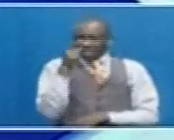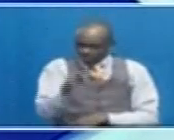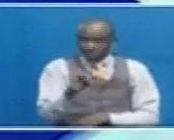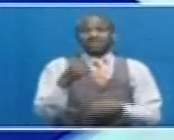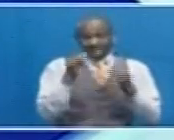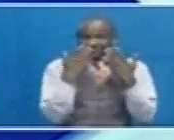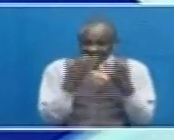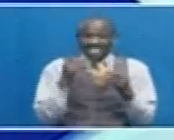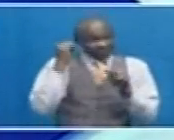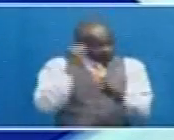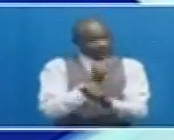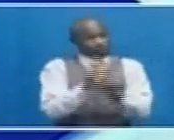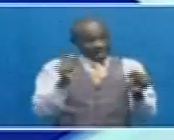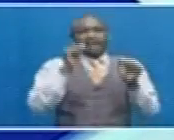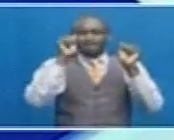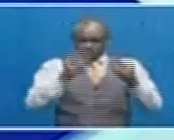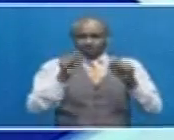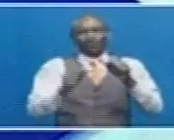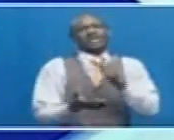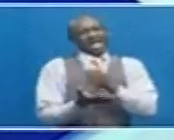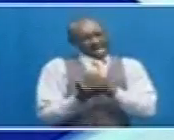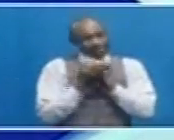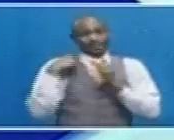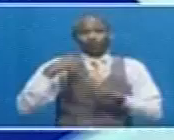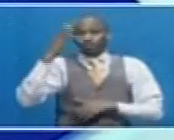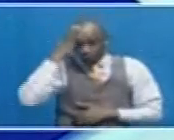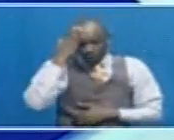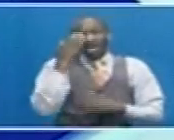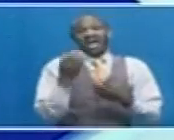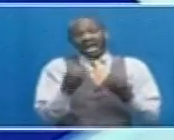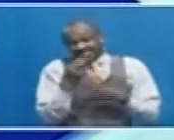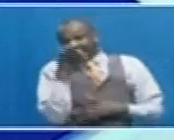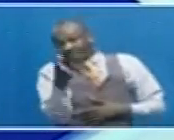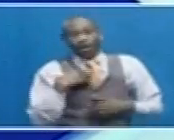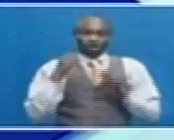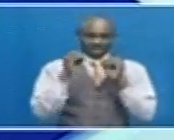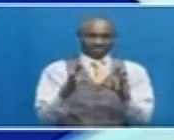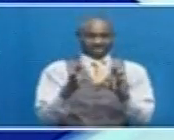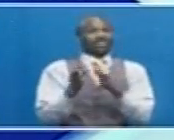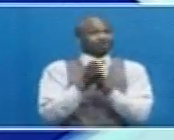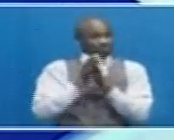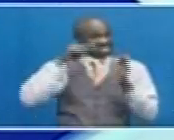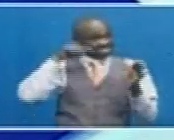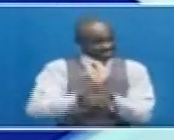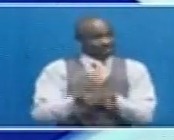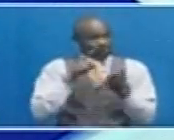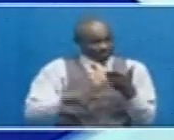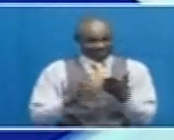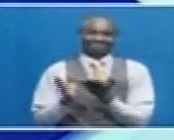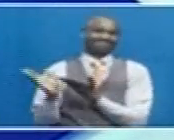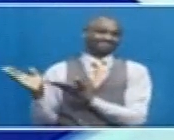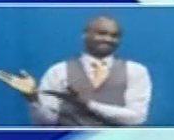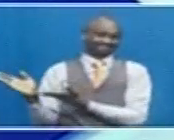trial, and if it works, this might be the key in winning the fight against the fatal disease. Fatma Pole now reports on this interesting